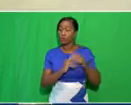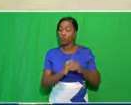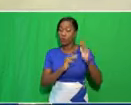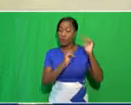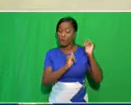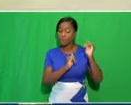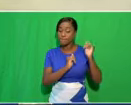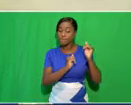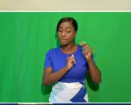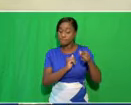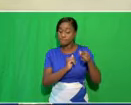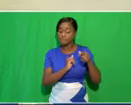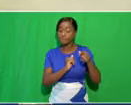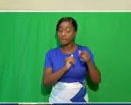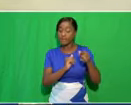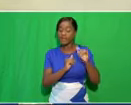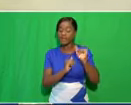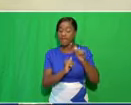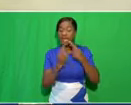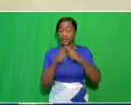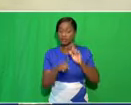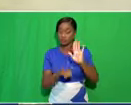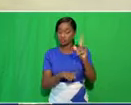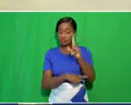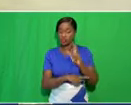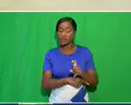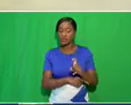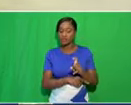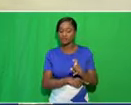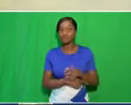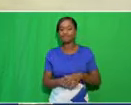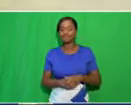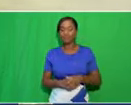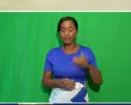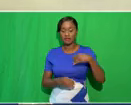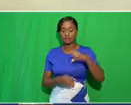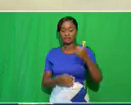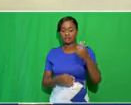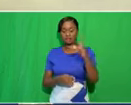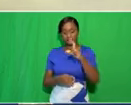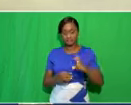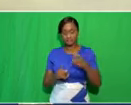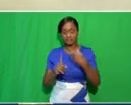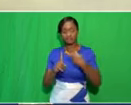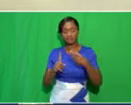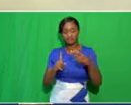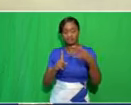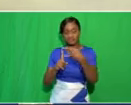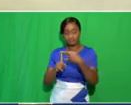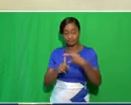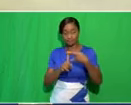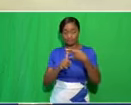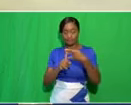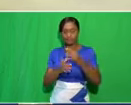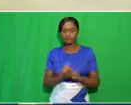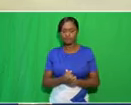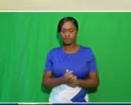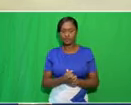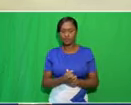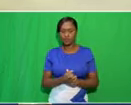Zuma, that did answer your question. We do have another question from Zoom, and this is the question. Are we going